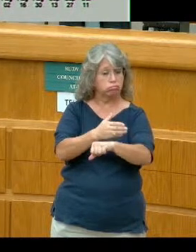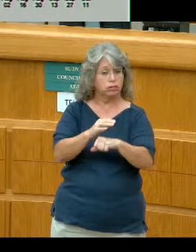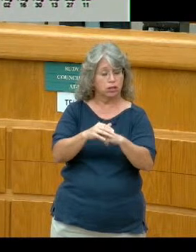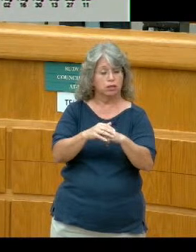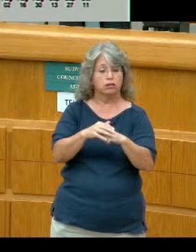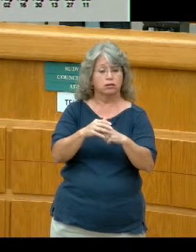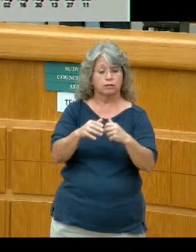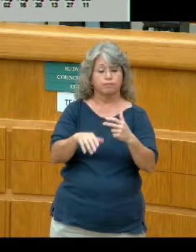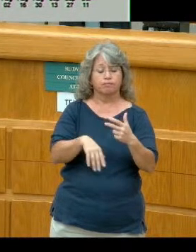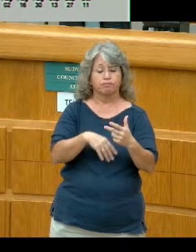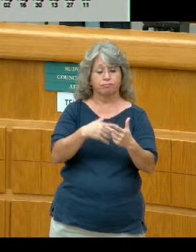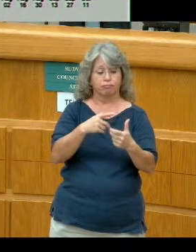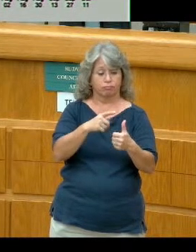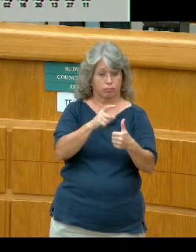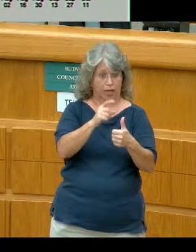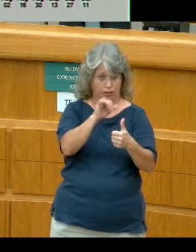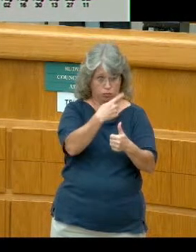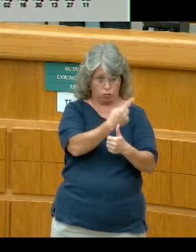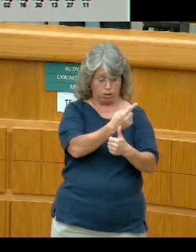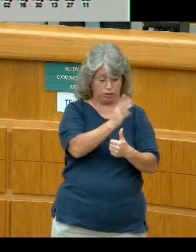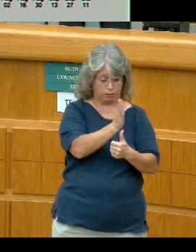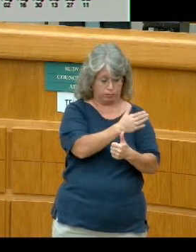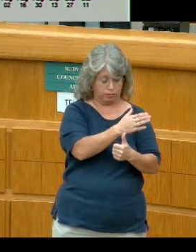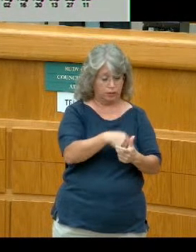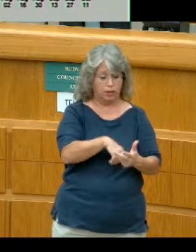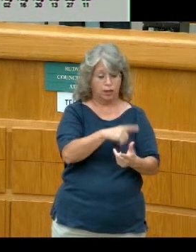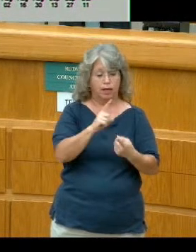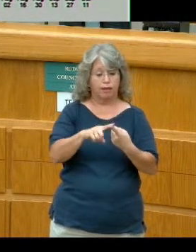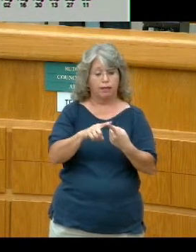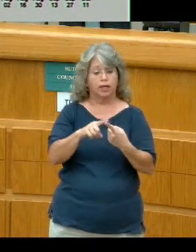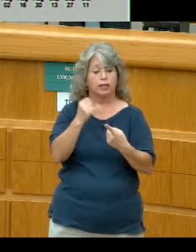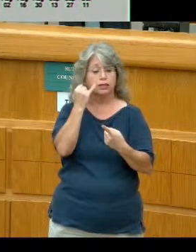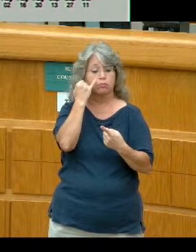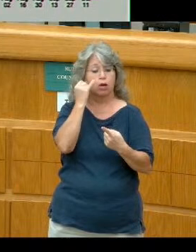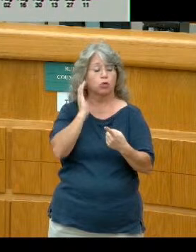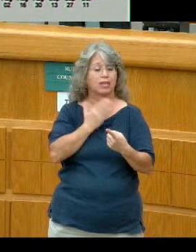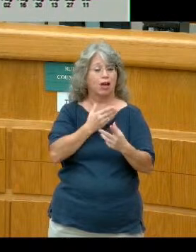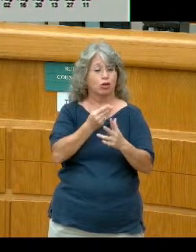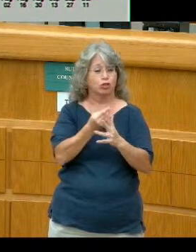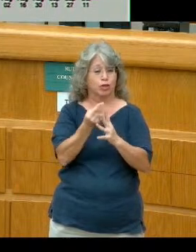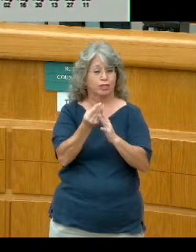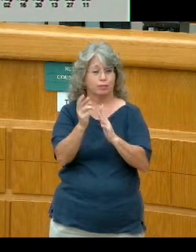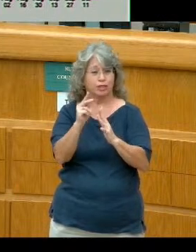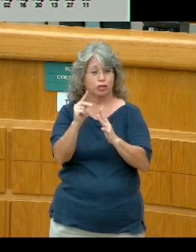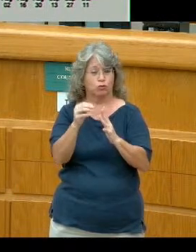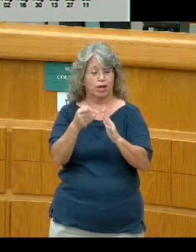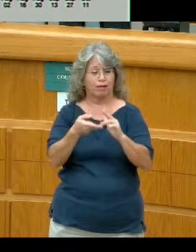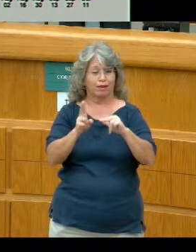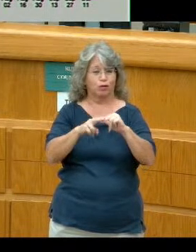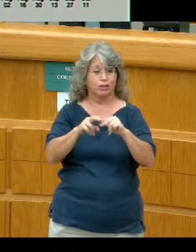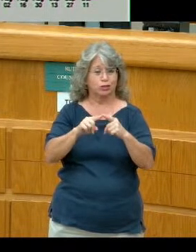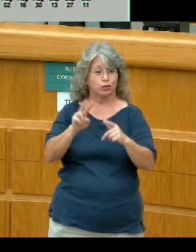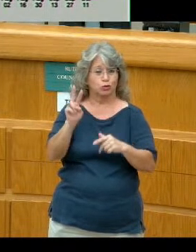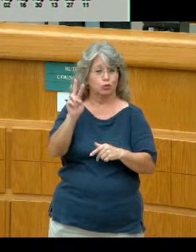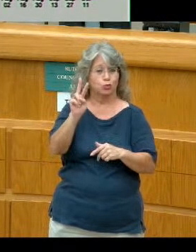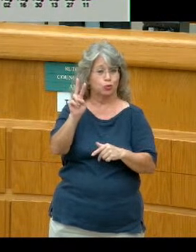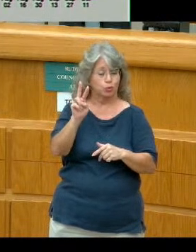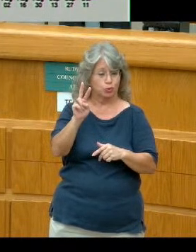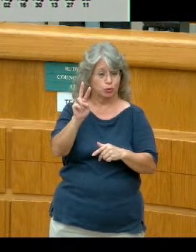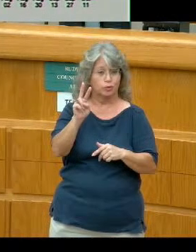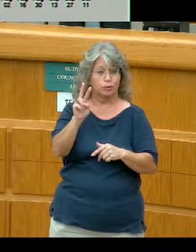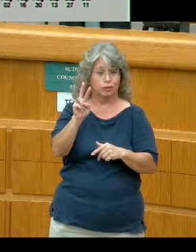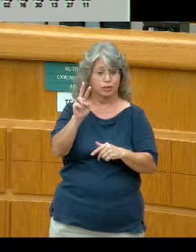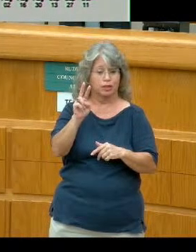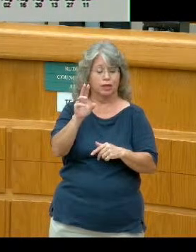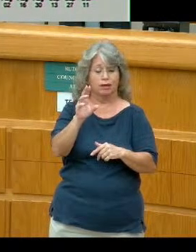other scenario is that we have an increased transmission rate where it goes to a value of 2. And there is little